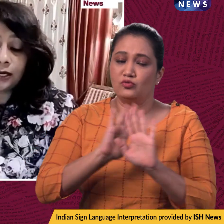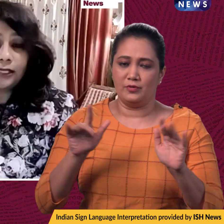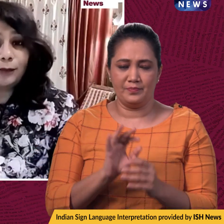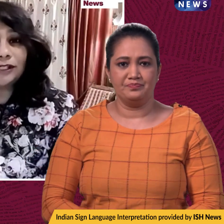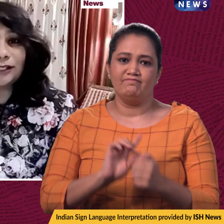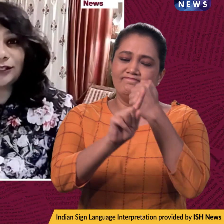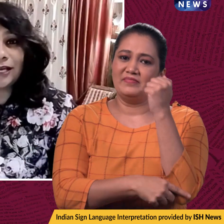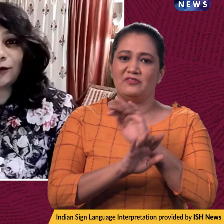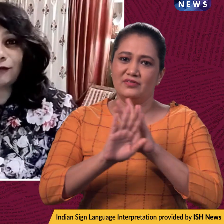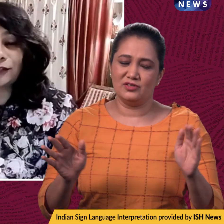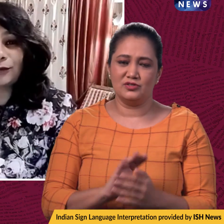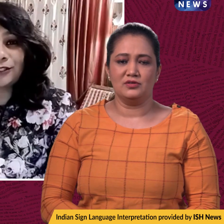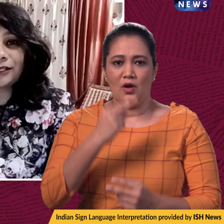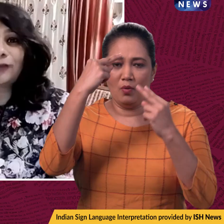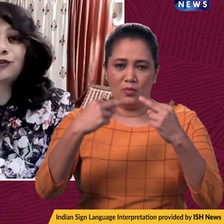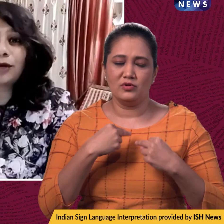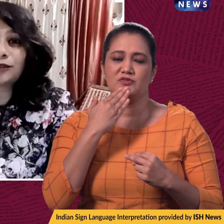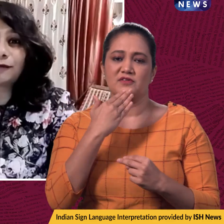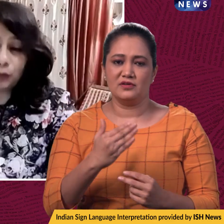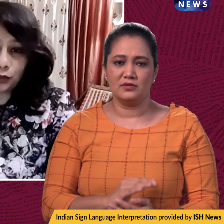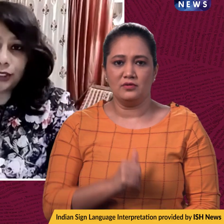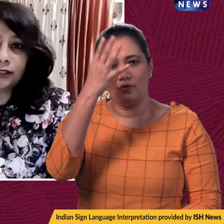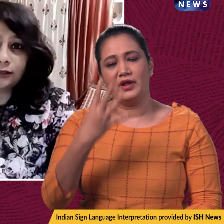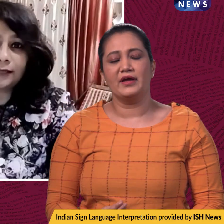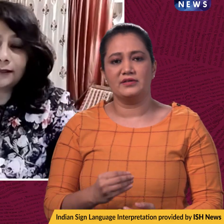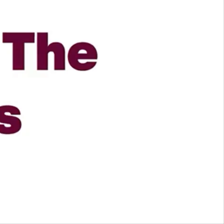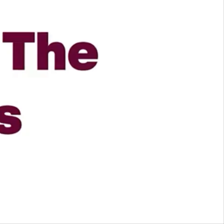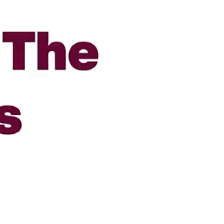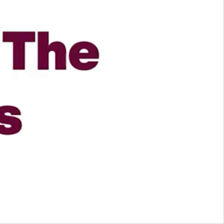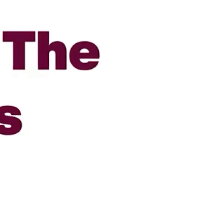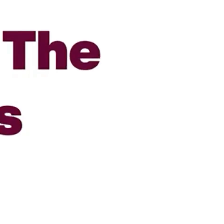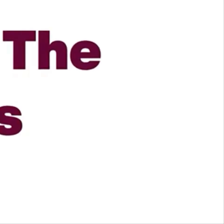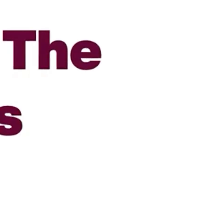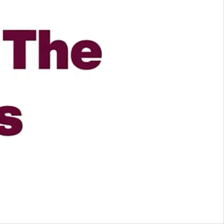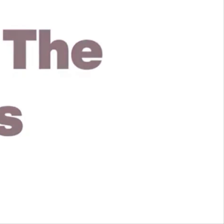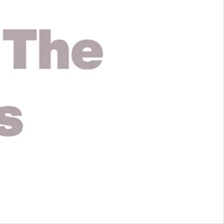discrimination. That brings us to the end of this bulletin. Thank you so much for watching. Good night.